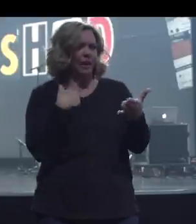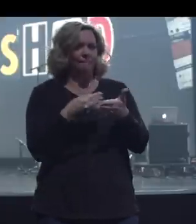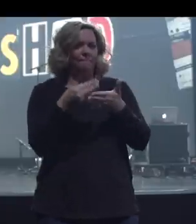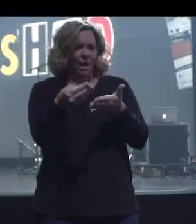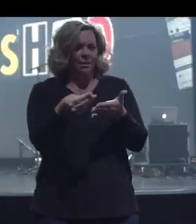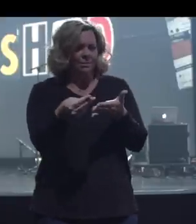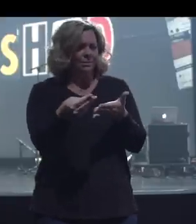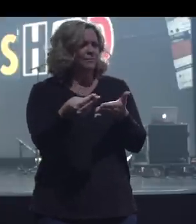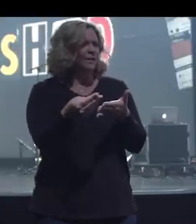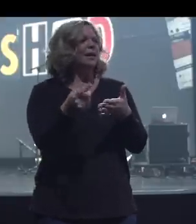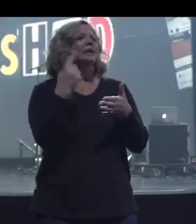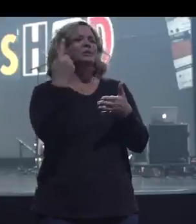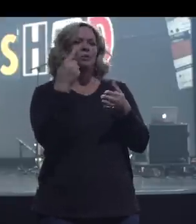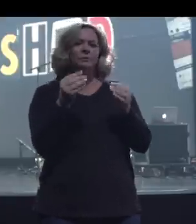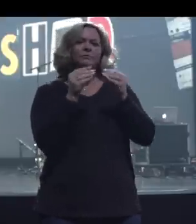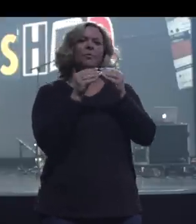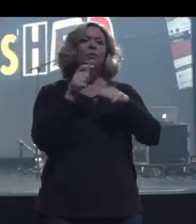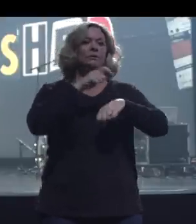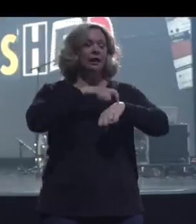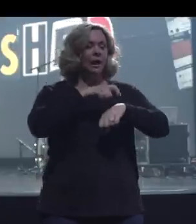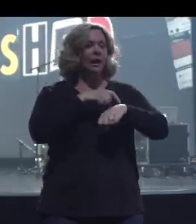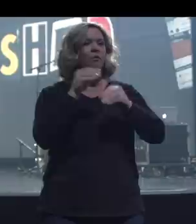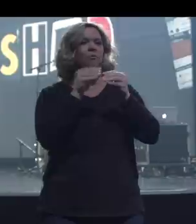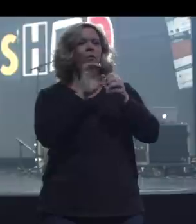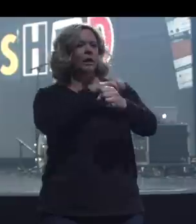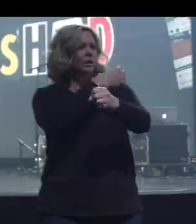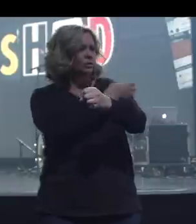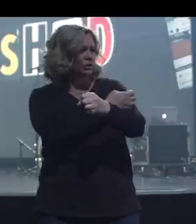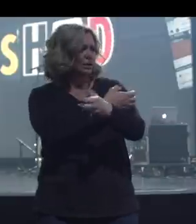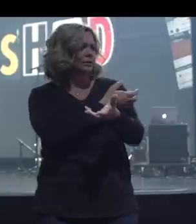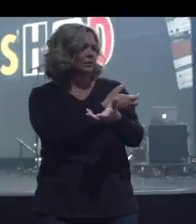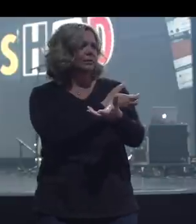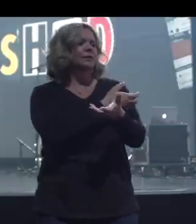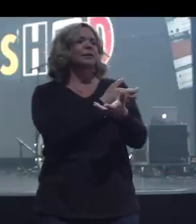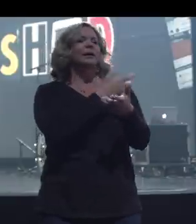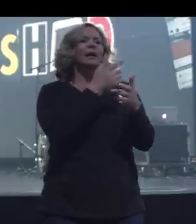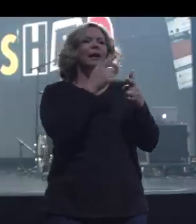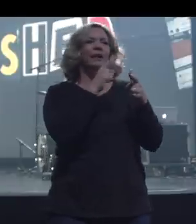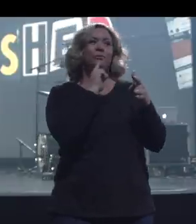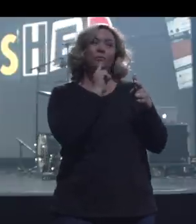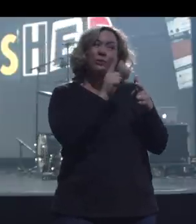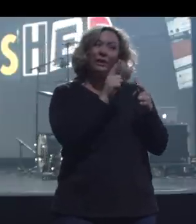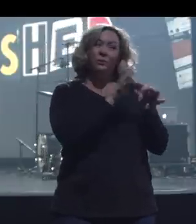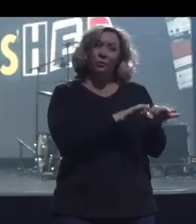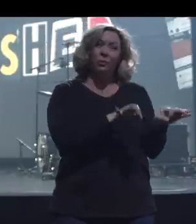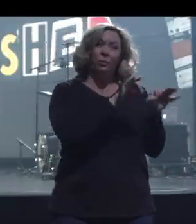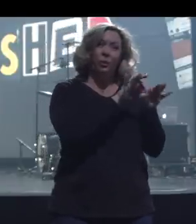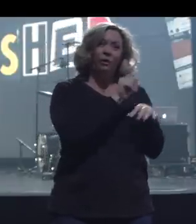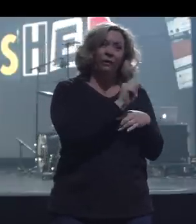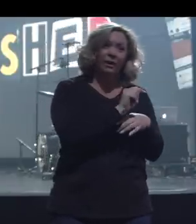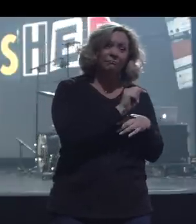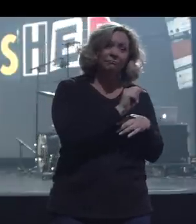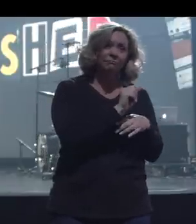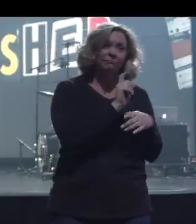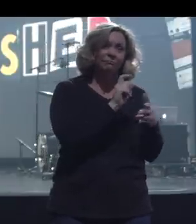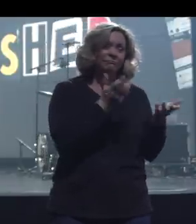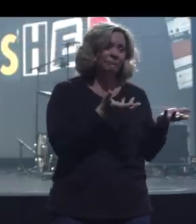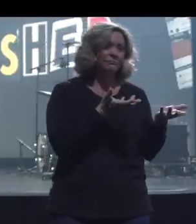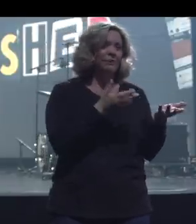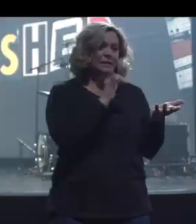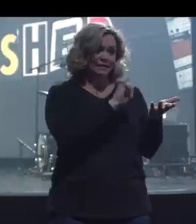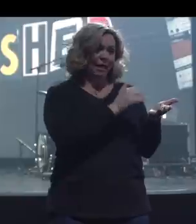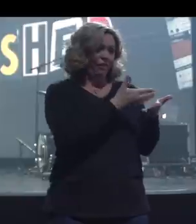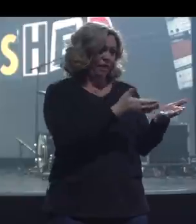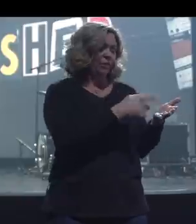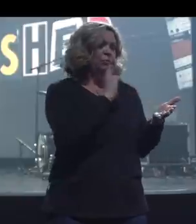always more of your time and energy towards something, and is it really, really worth it? Is it really worth